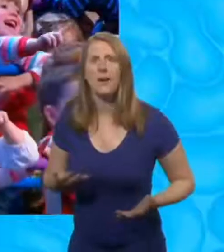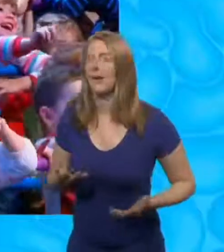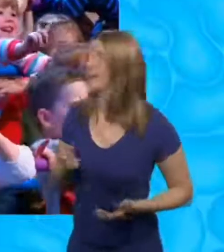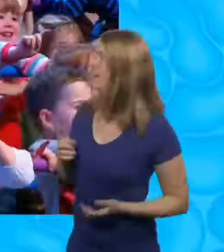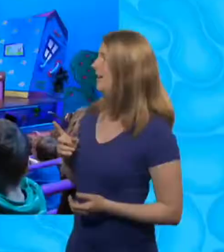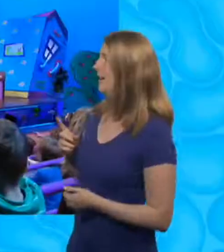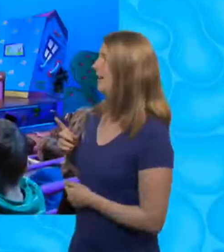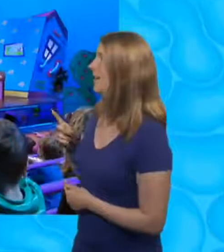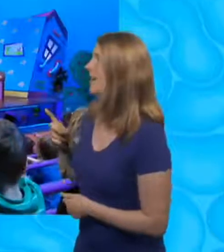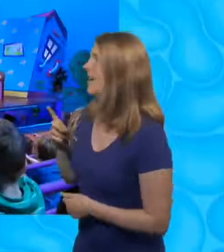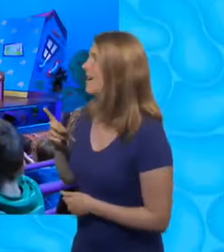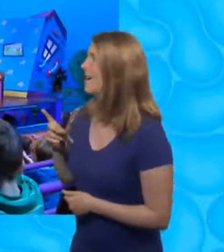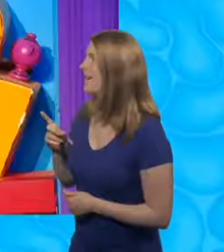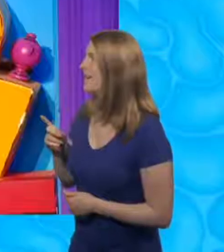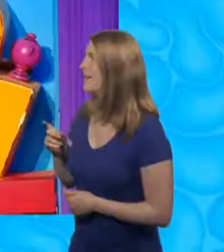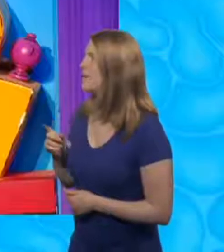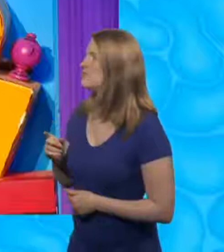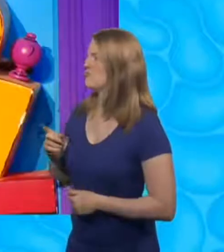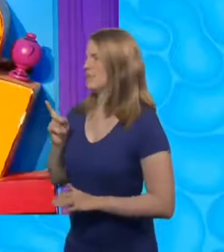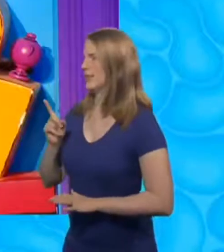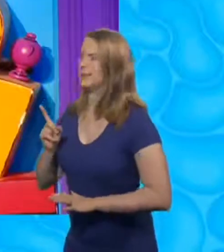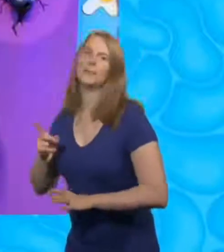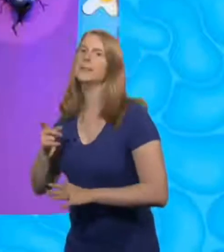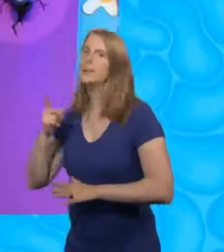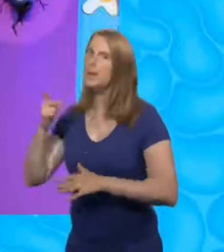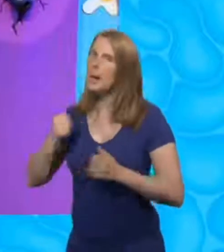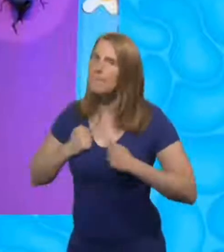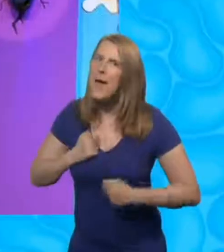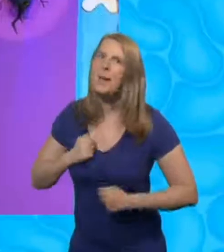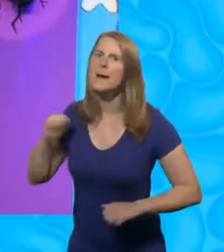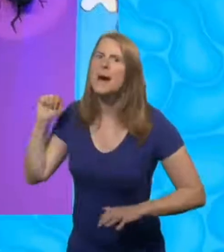Have you seen her? Oh, right, okay, here we are. It's bath time. Come here, you little...